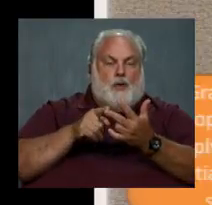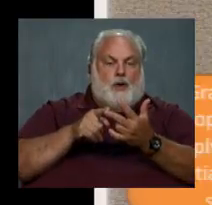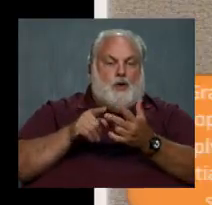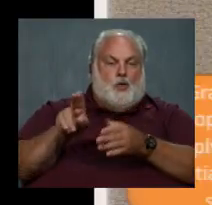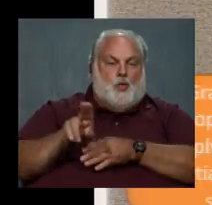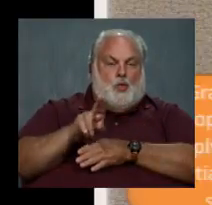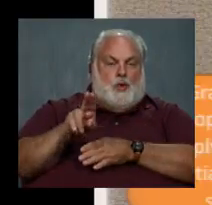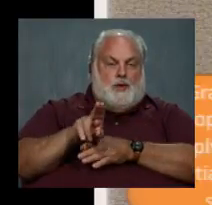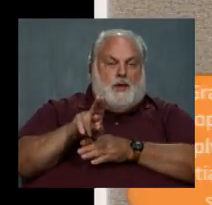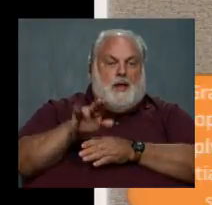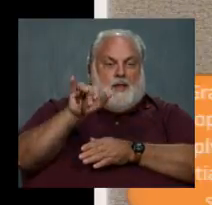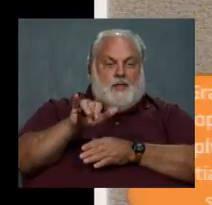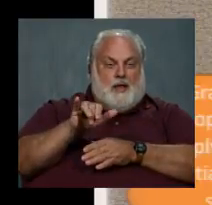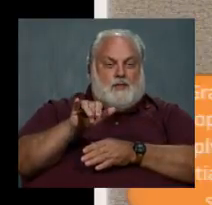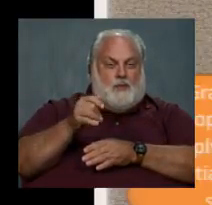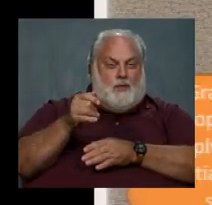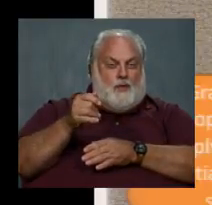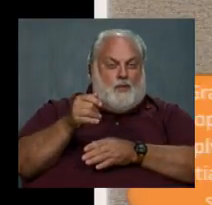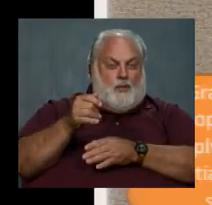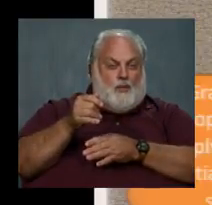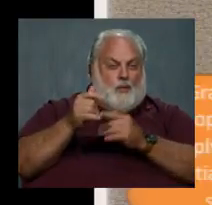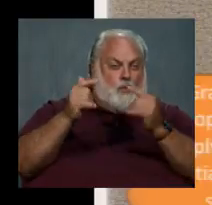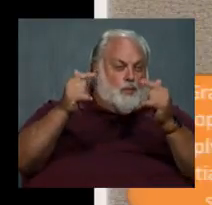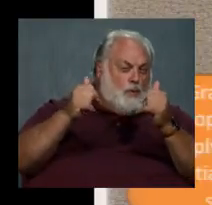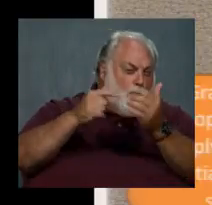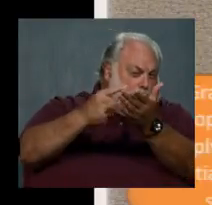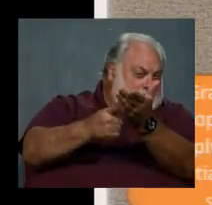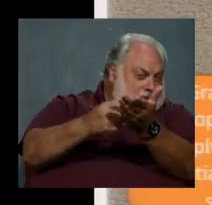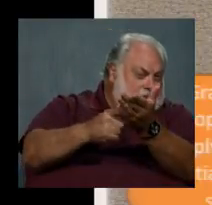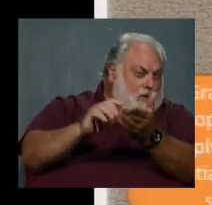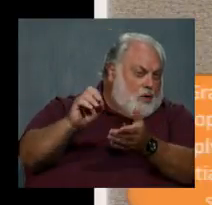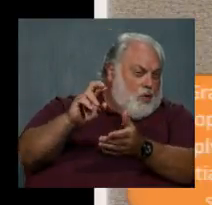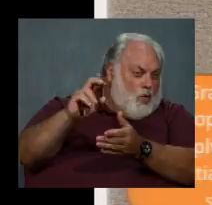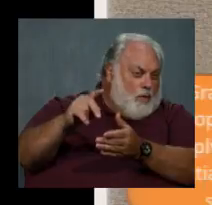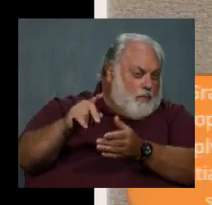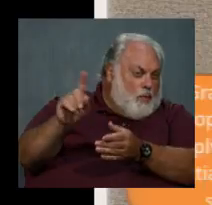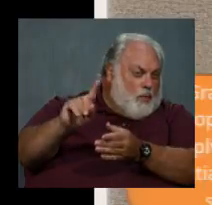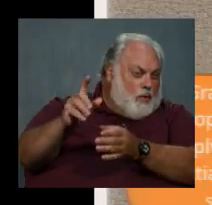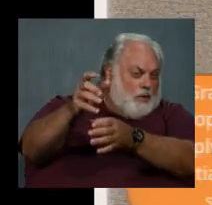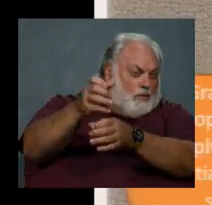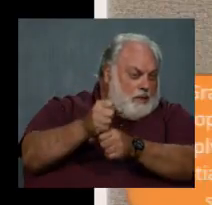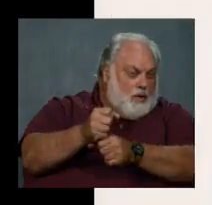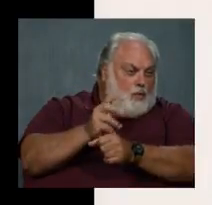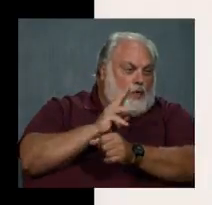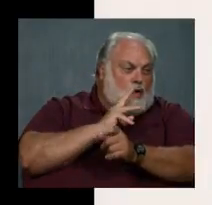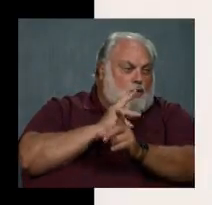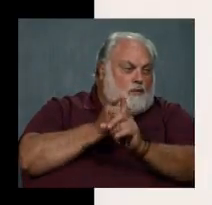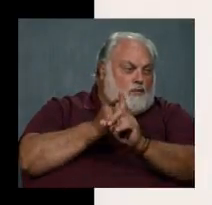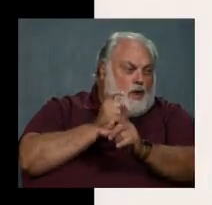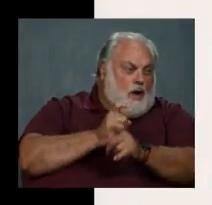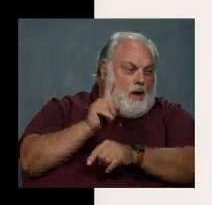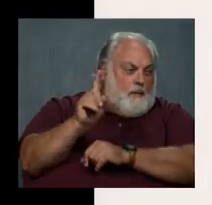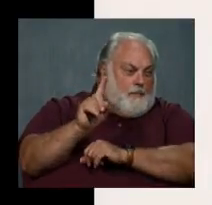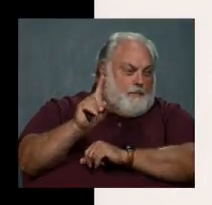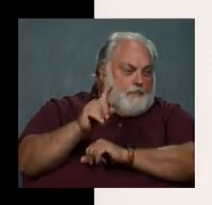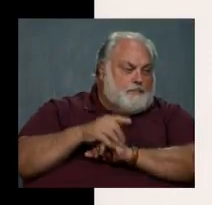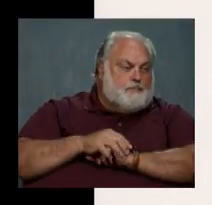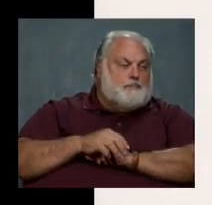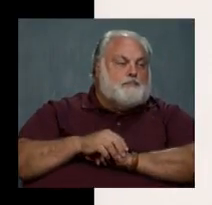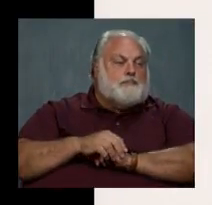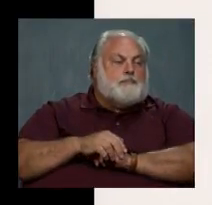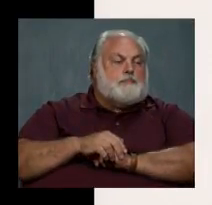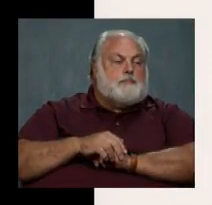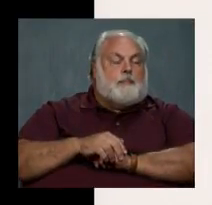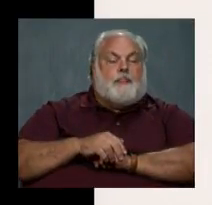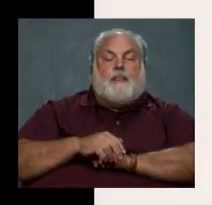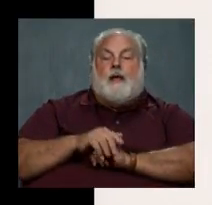And that's where we get into a little bit of discussion with the Corps about where we want to take water from. Next slide, please. So,